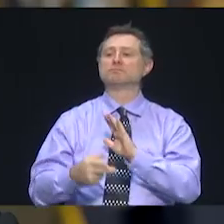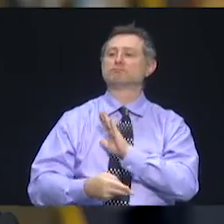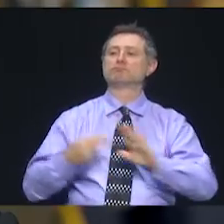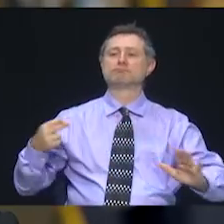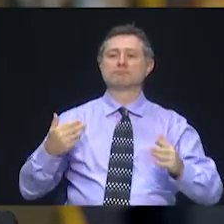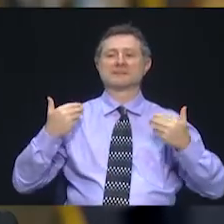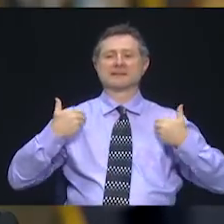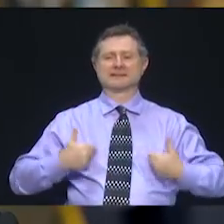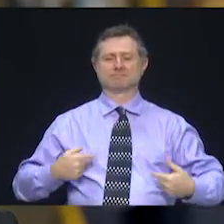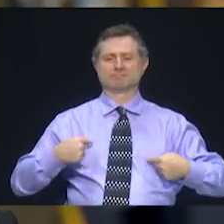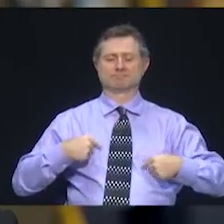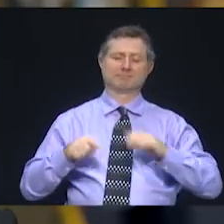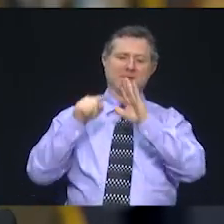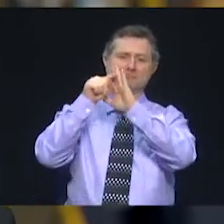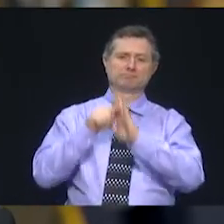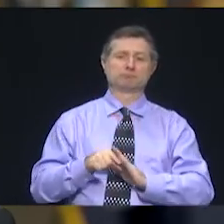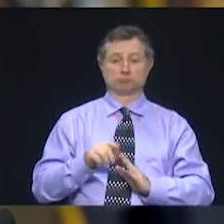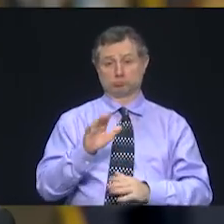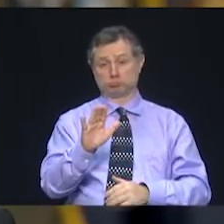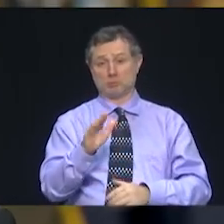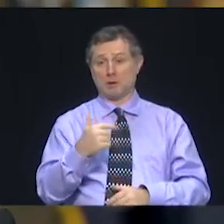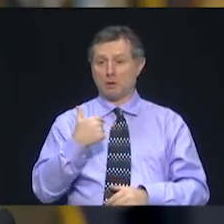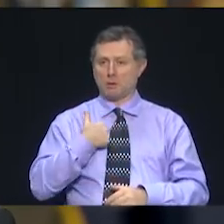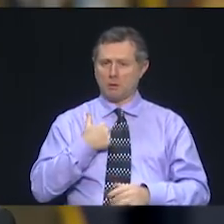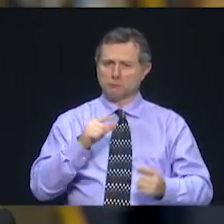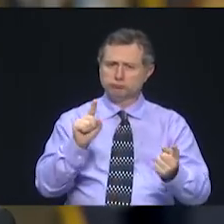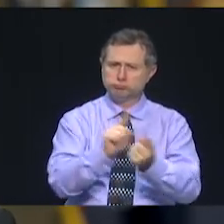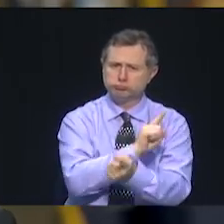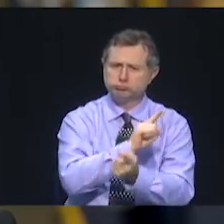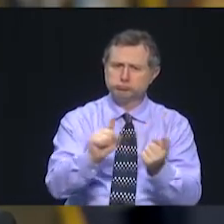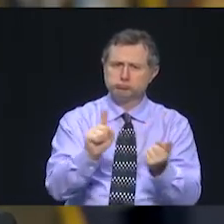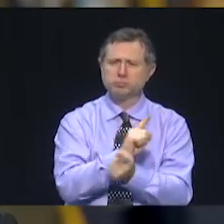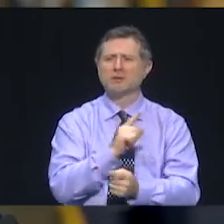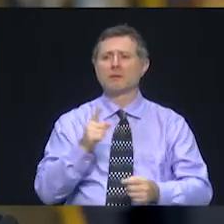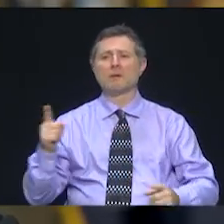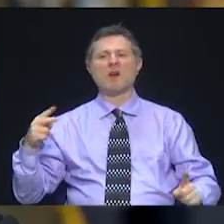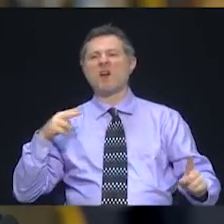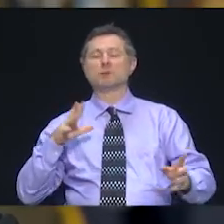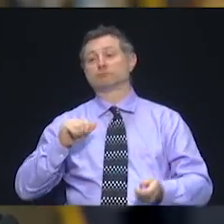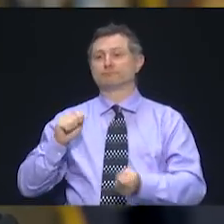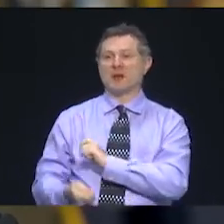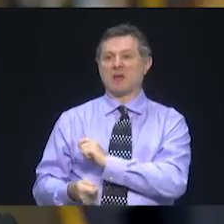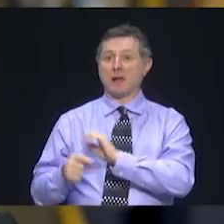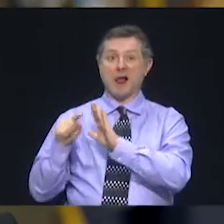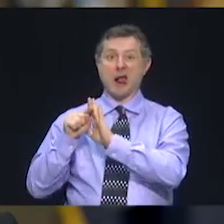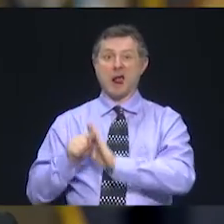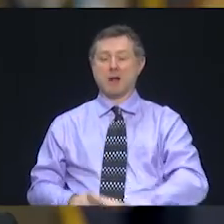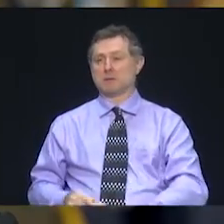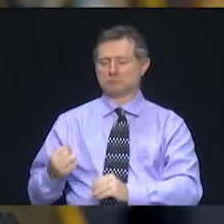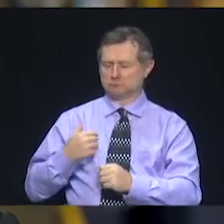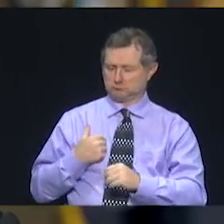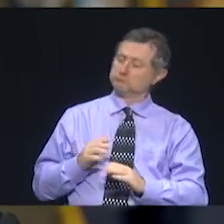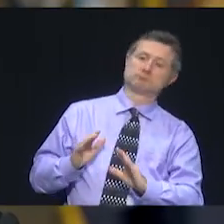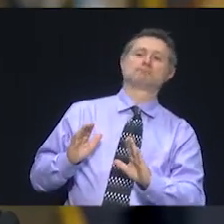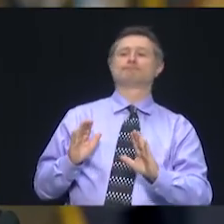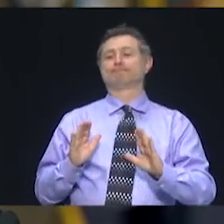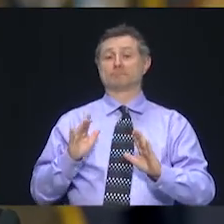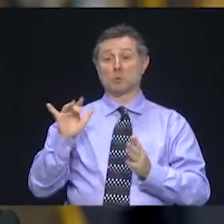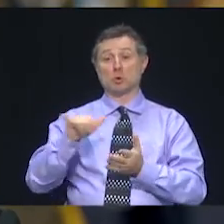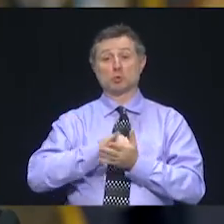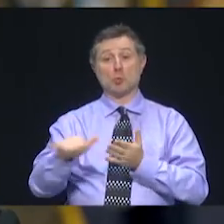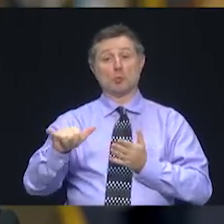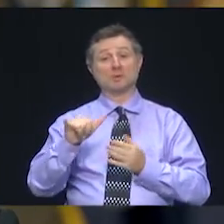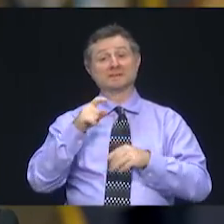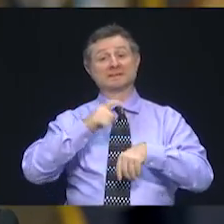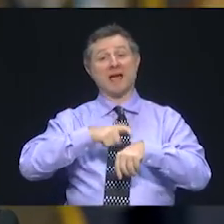weaponize everyday interactions that I've had with any number of New Yorkers. The New York Times